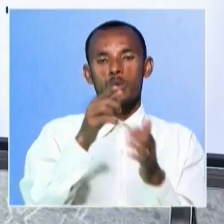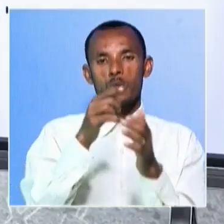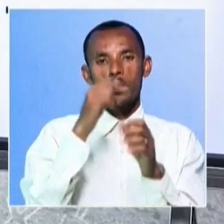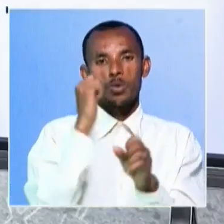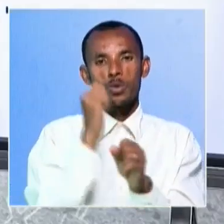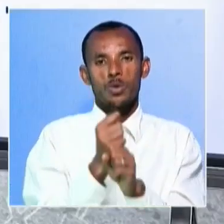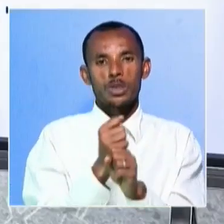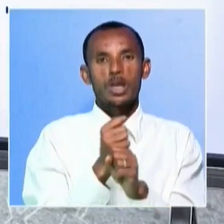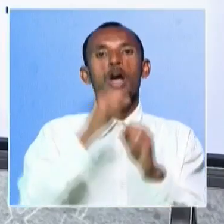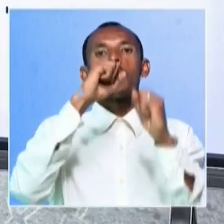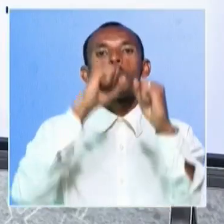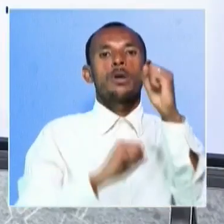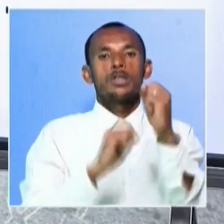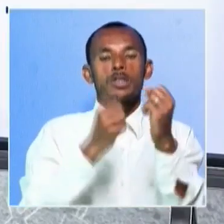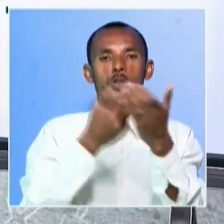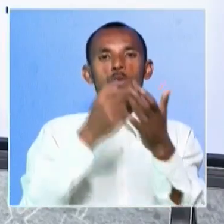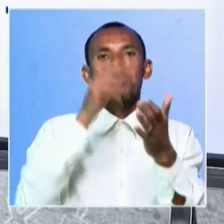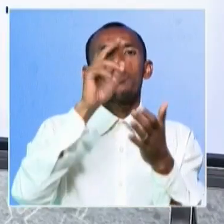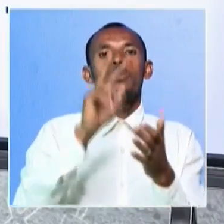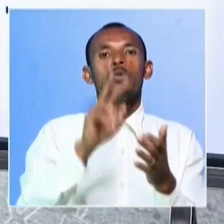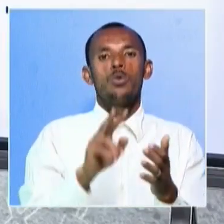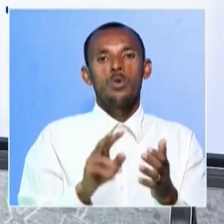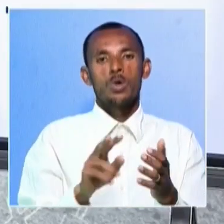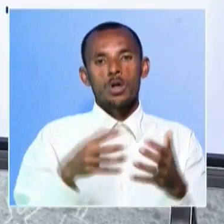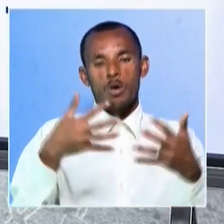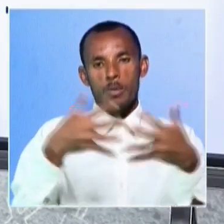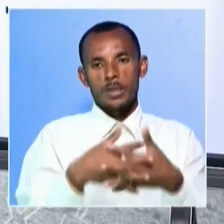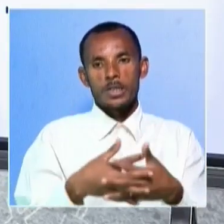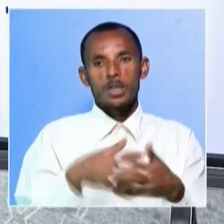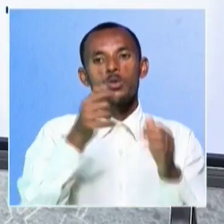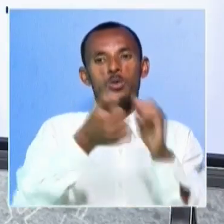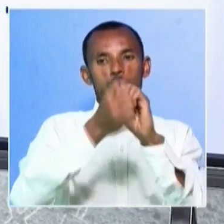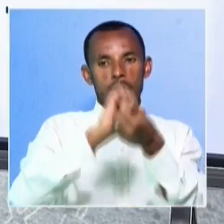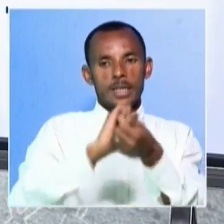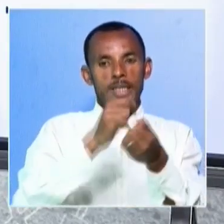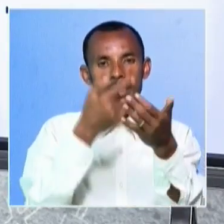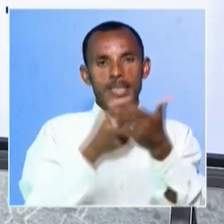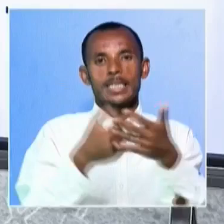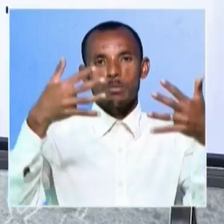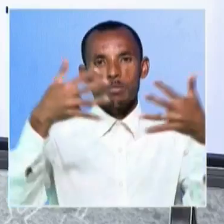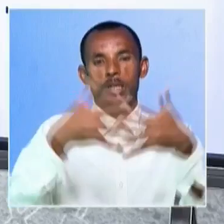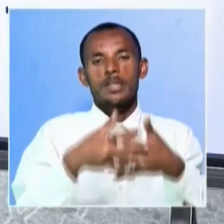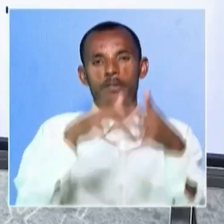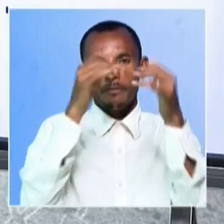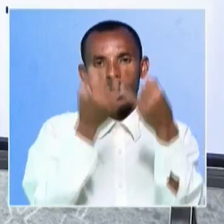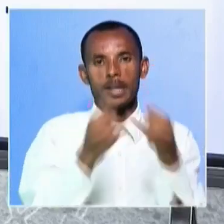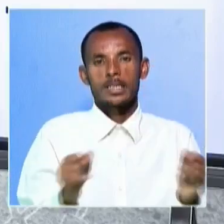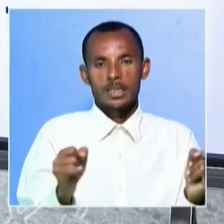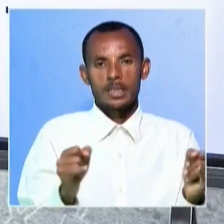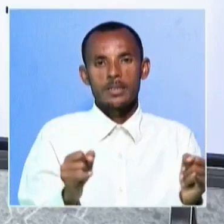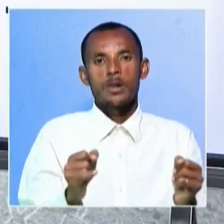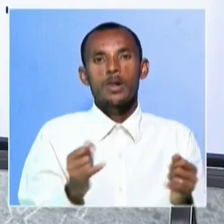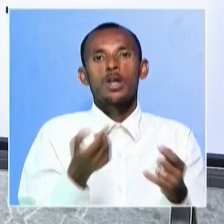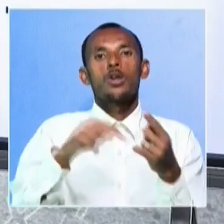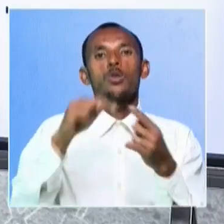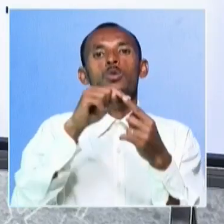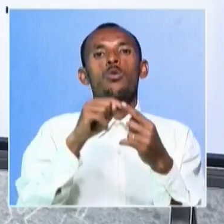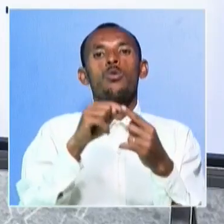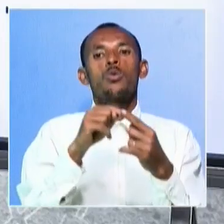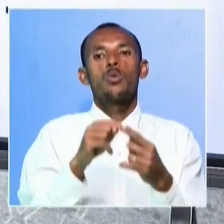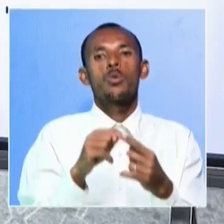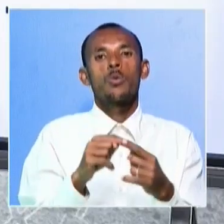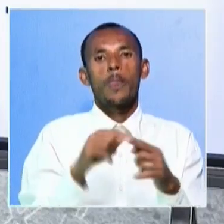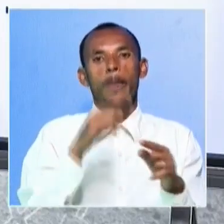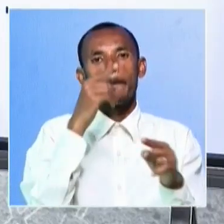in comparison of this mixed fraction is you need to change these mixed fractions into improper